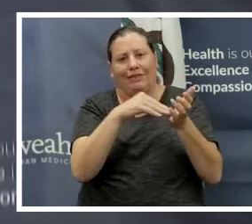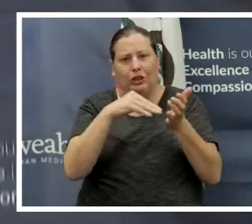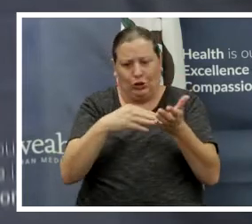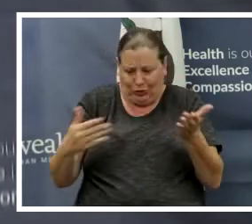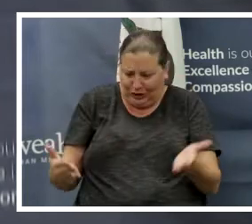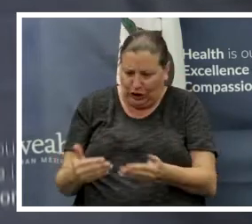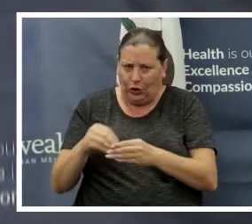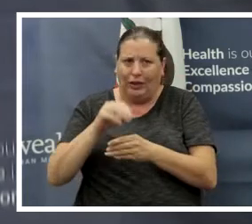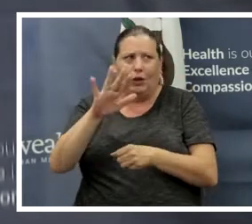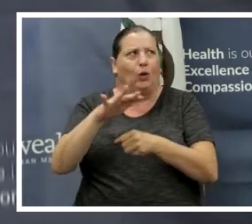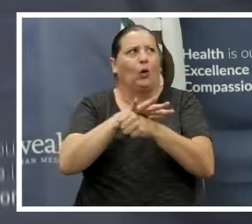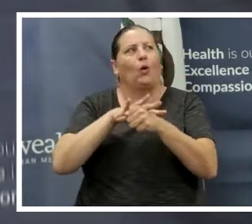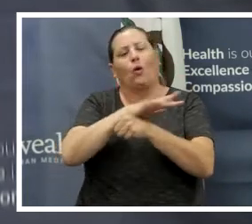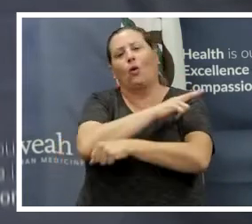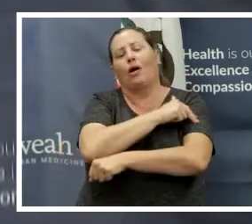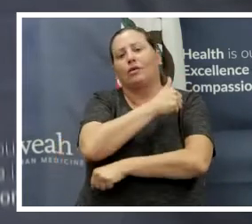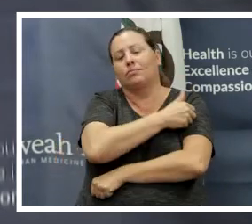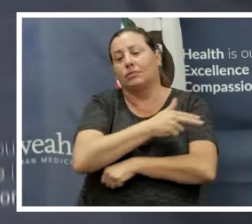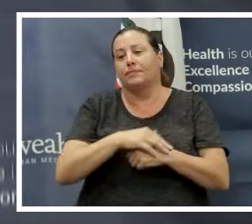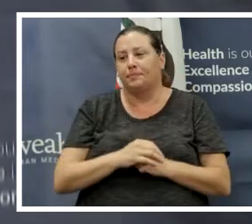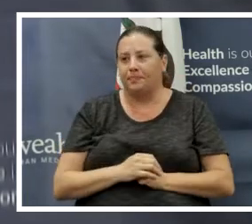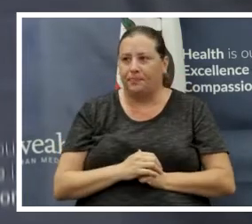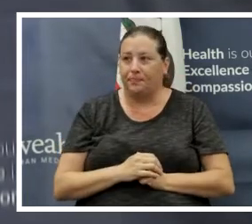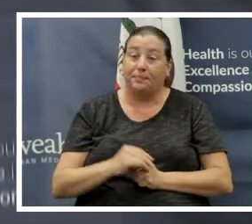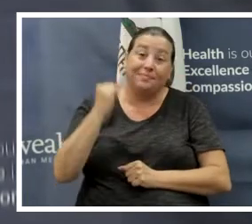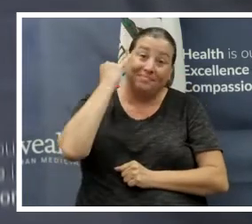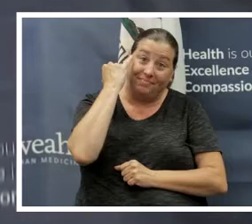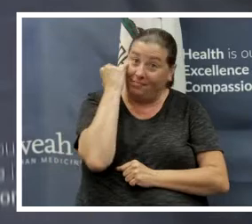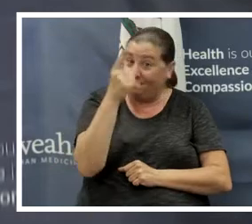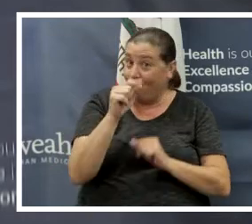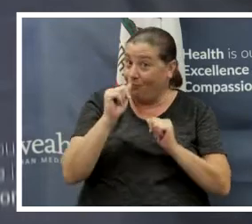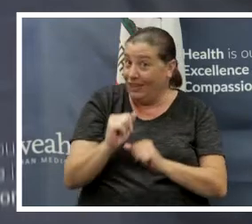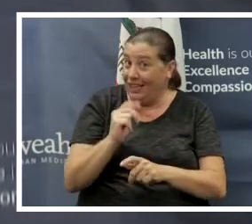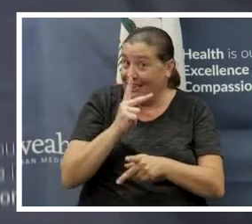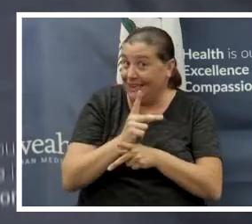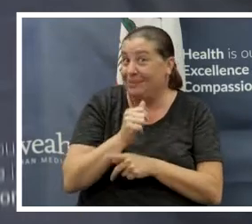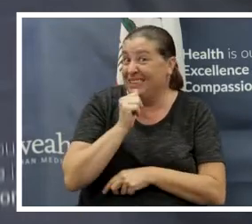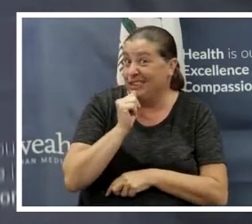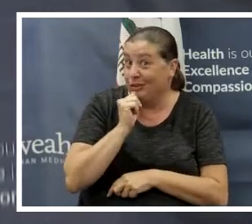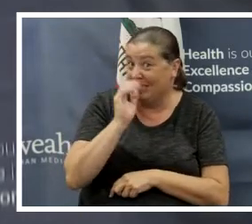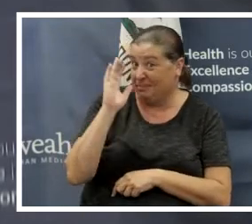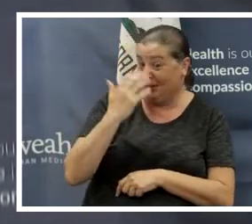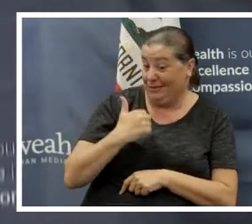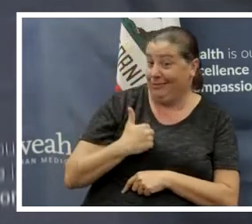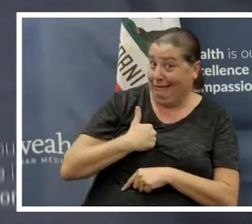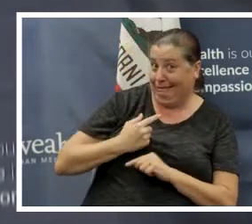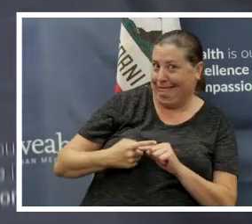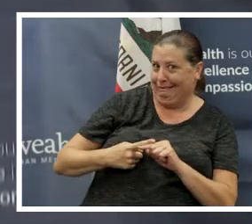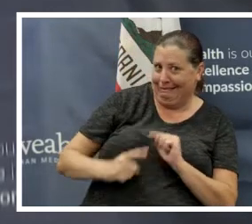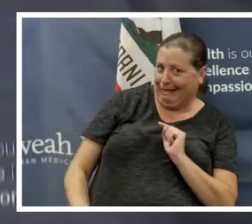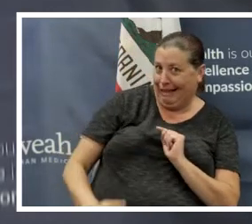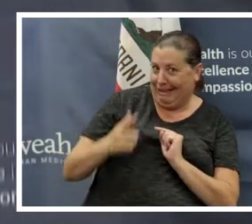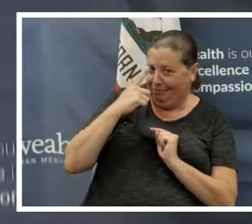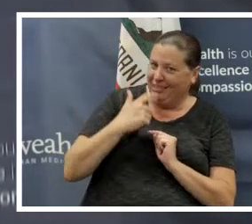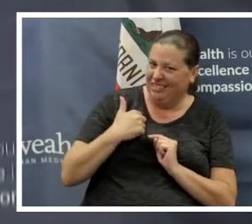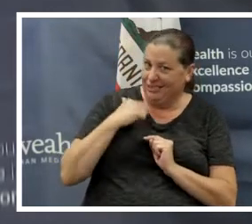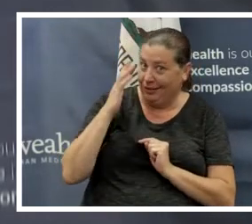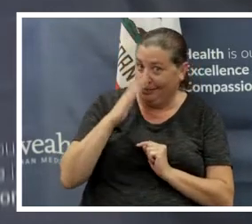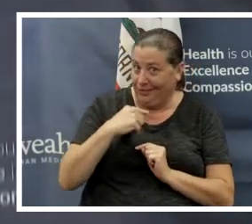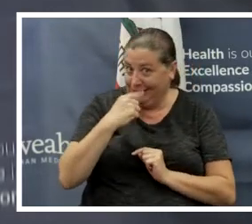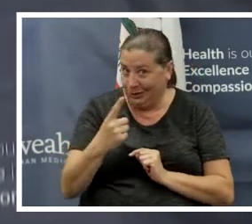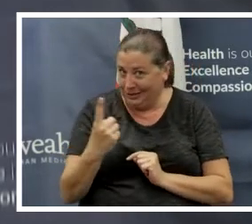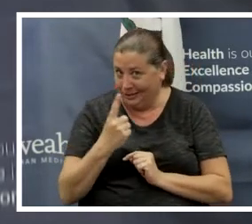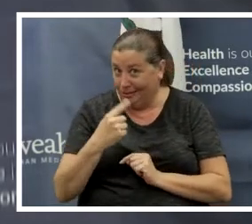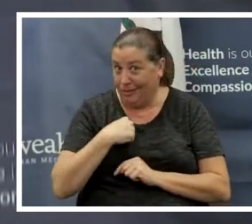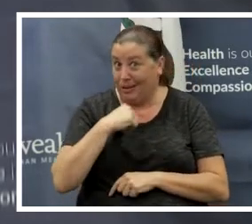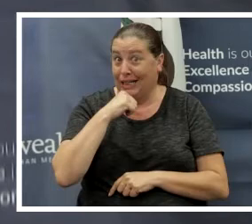local hospital. If you can keep a secret, and apparently I can't, because I'm going to tell you something I'm not supposed to tell